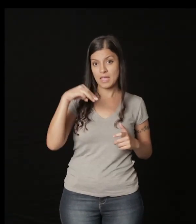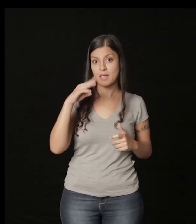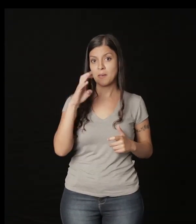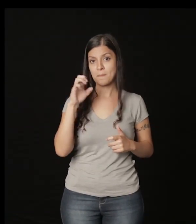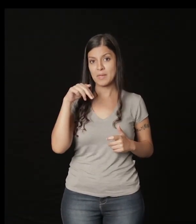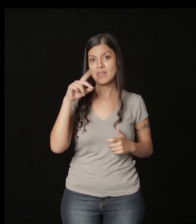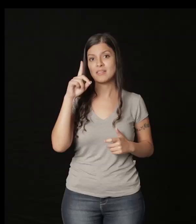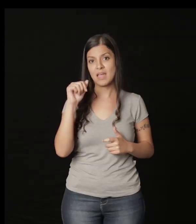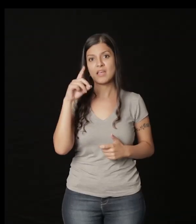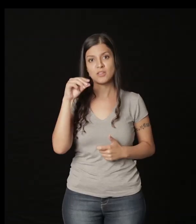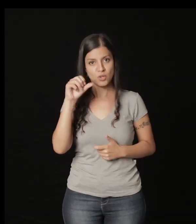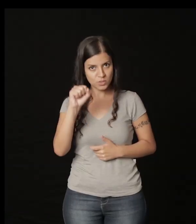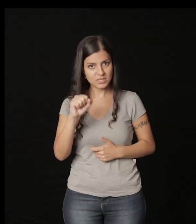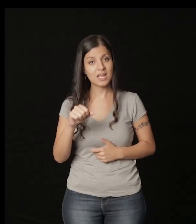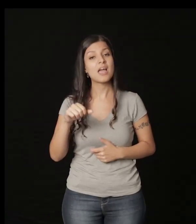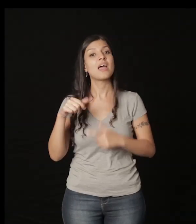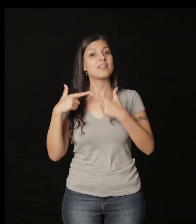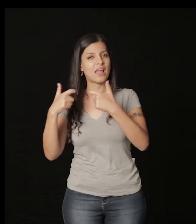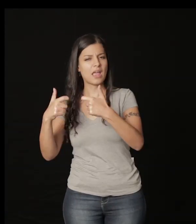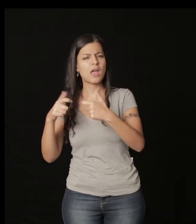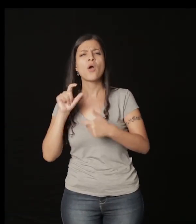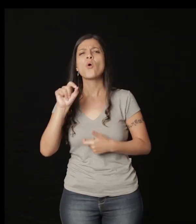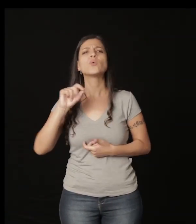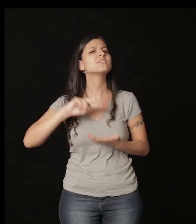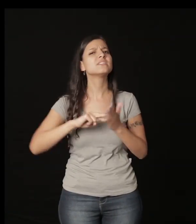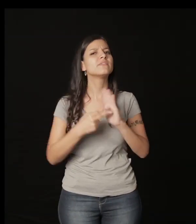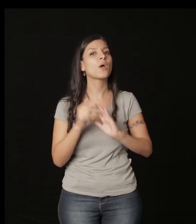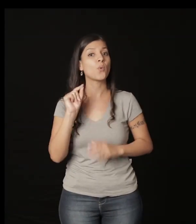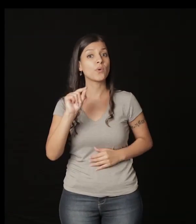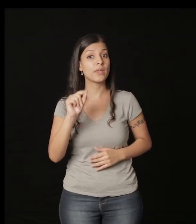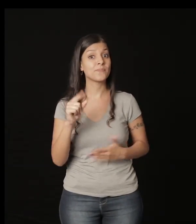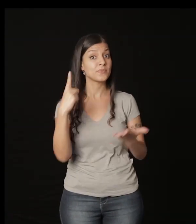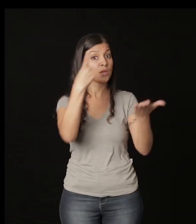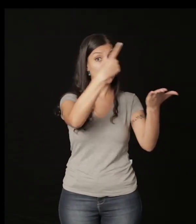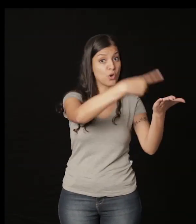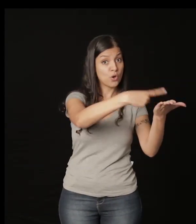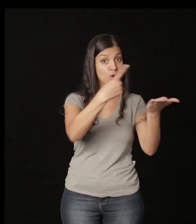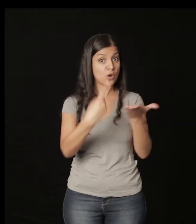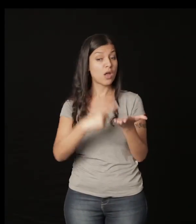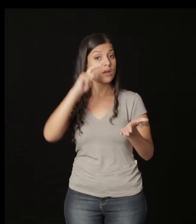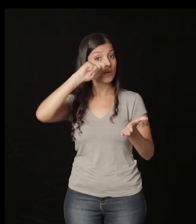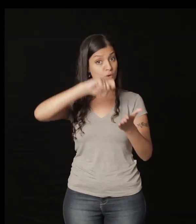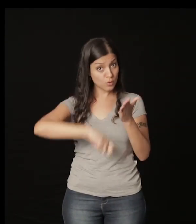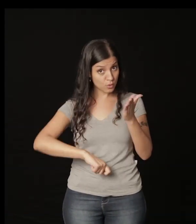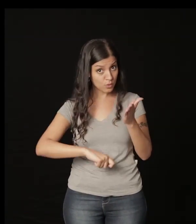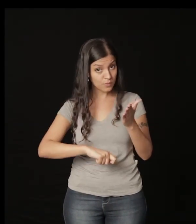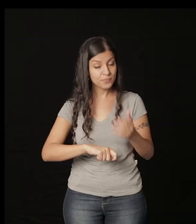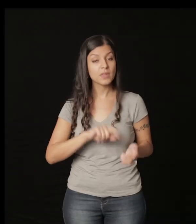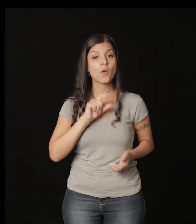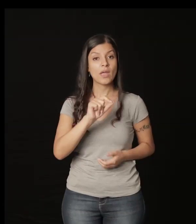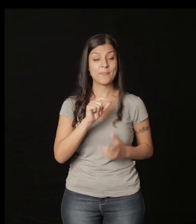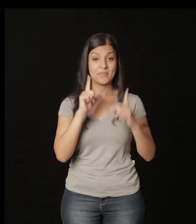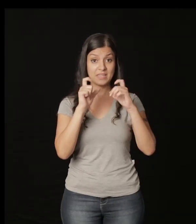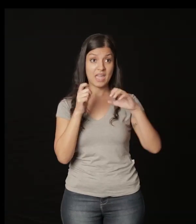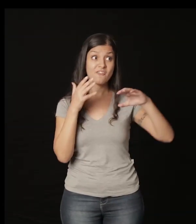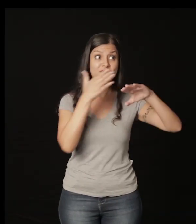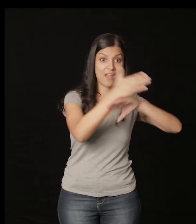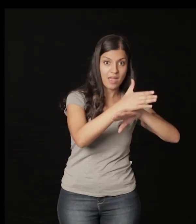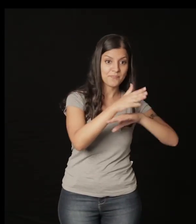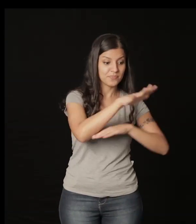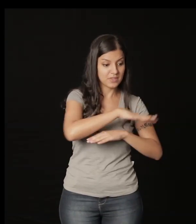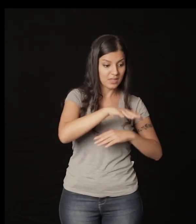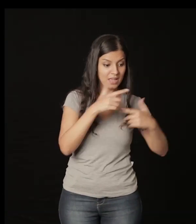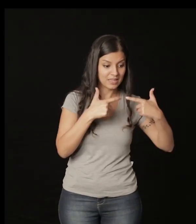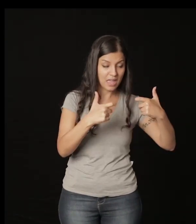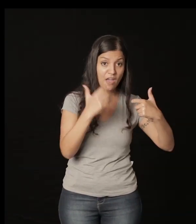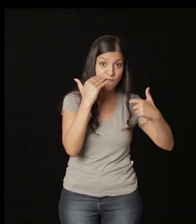embedded in the war. Now, embedded means that they had signed an agreement that they would go to the war